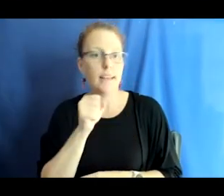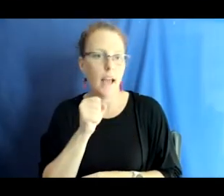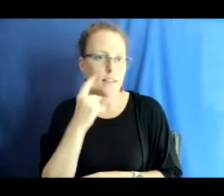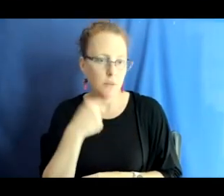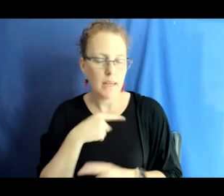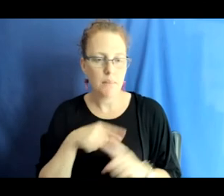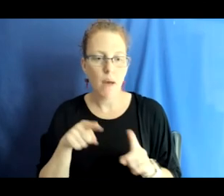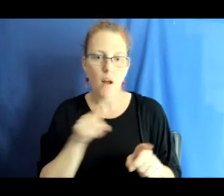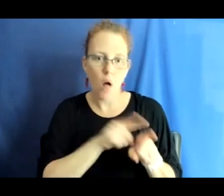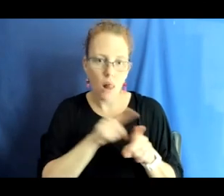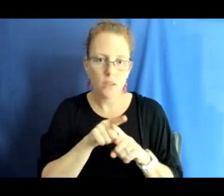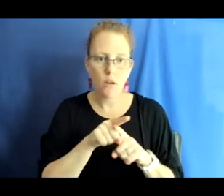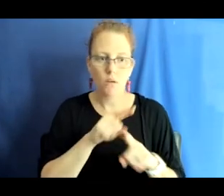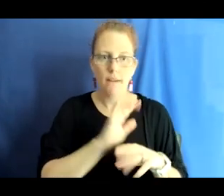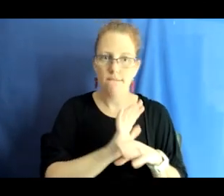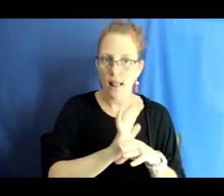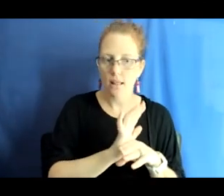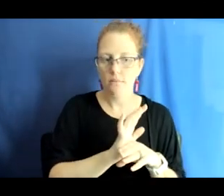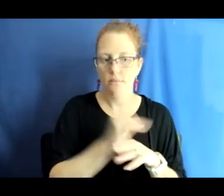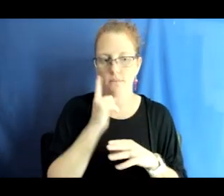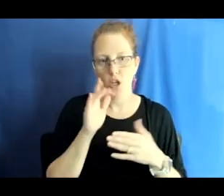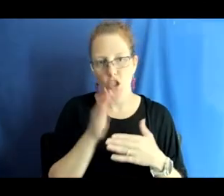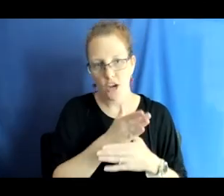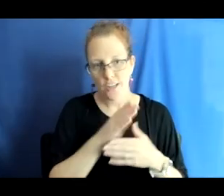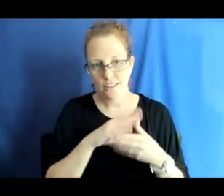is that I thought I had this idea that